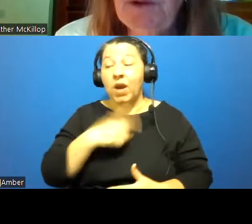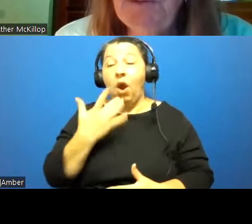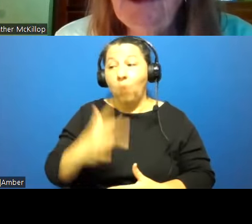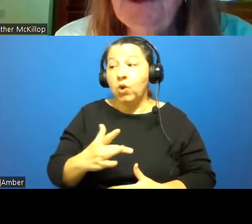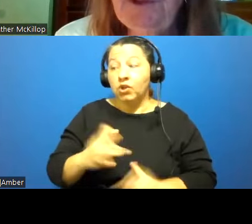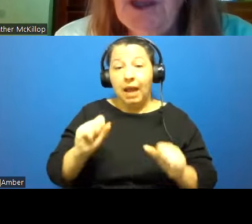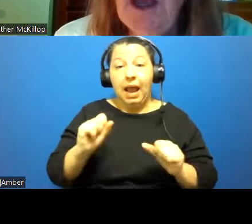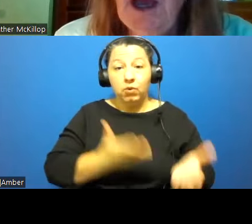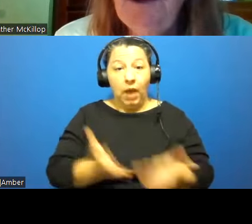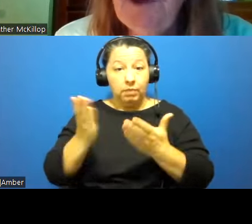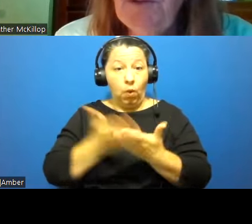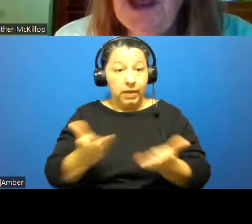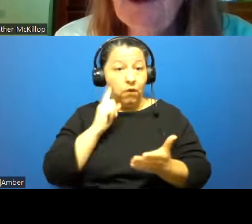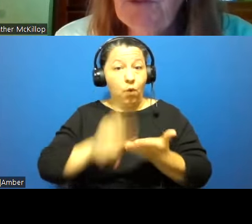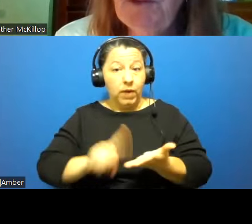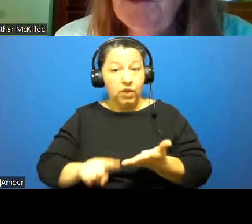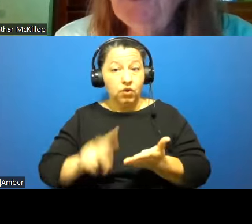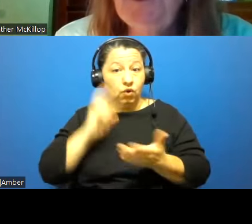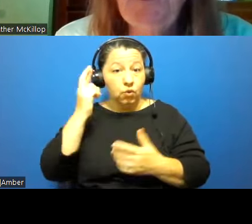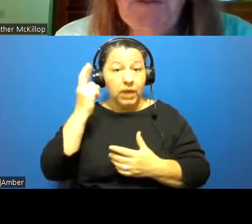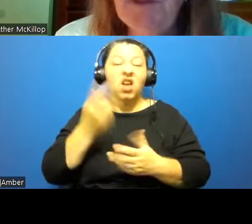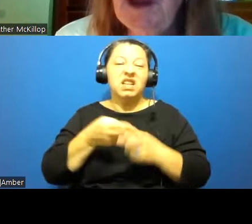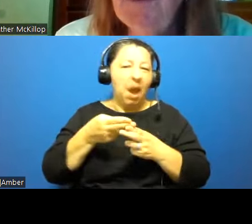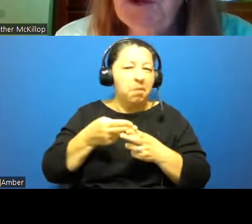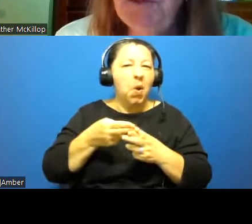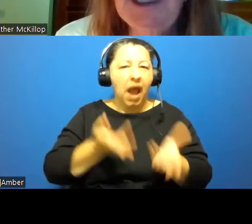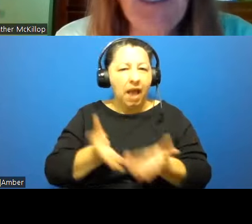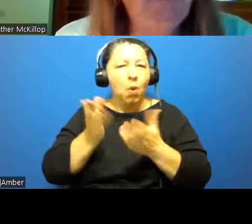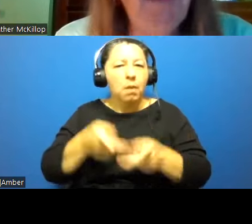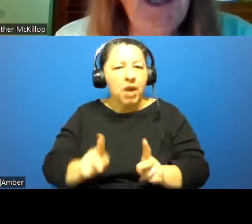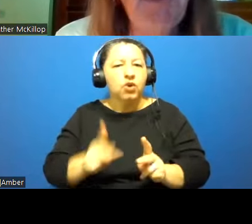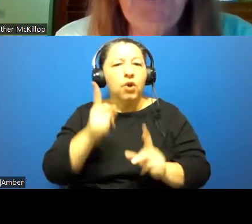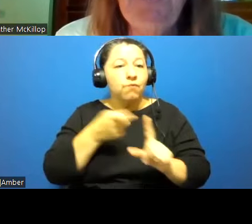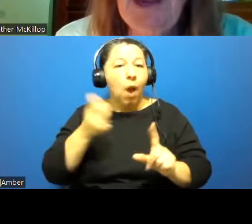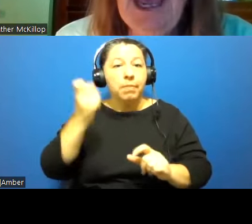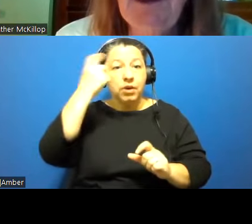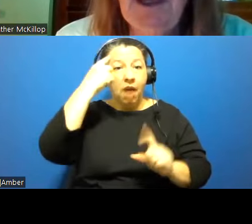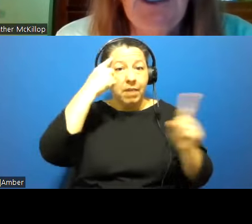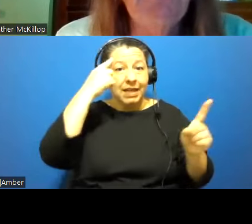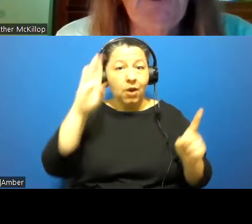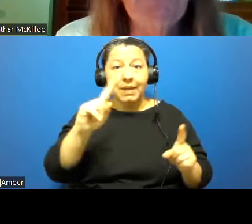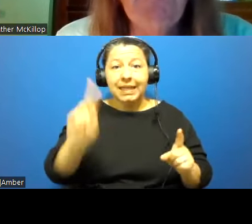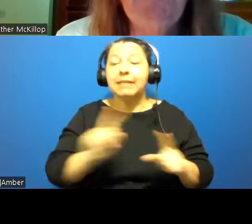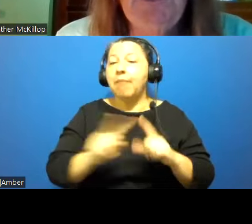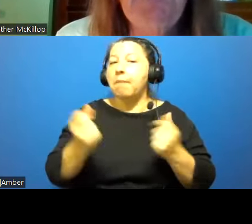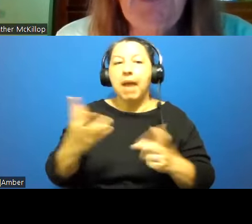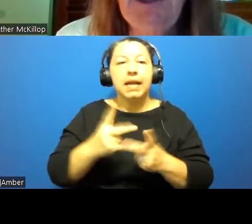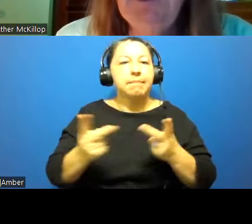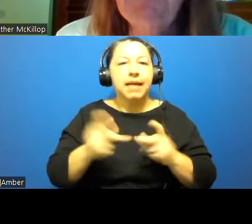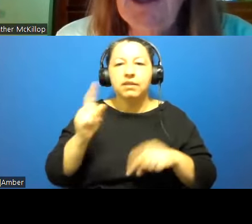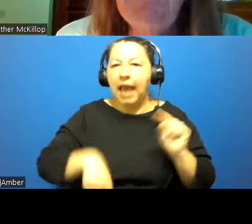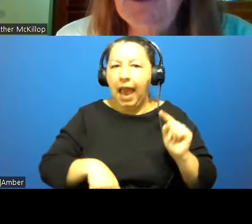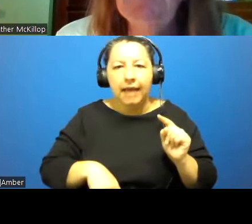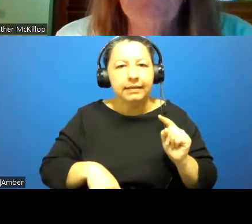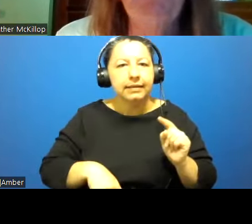research purposes under temporary export permits from the government of Belize, but many places you can't. It's also 3D scanning